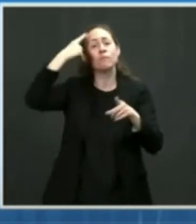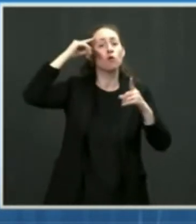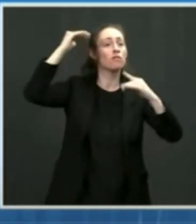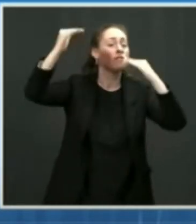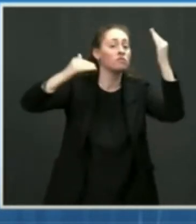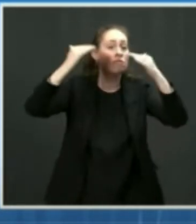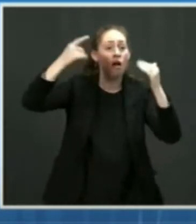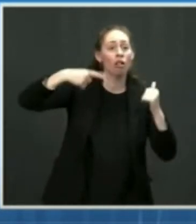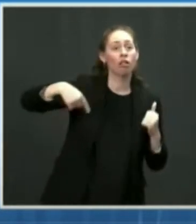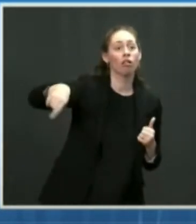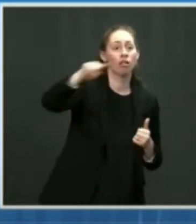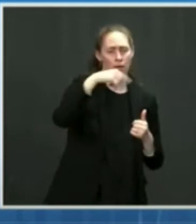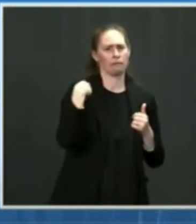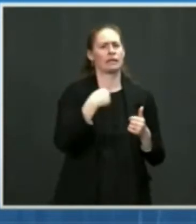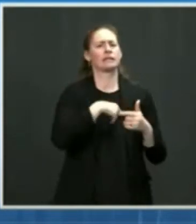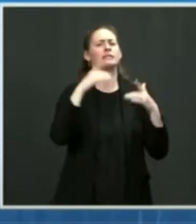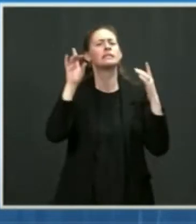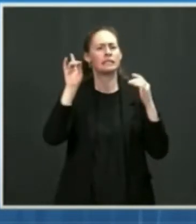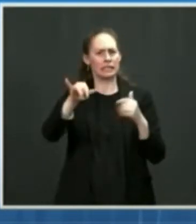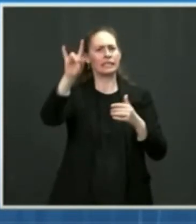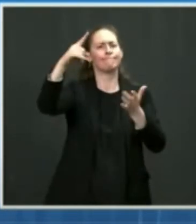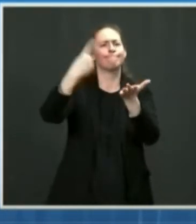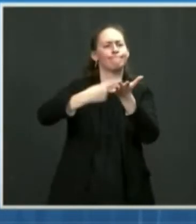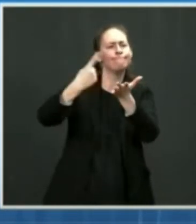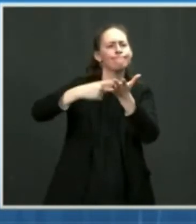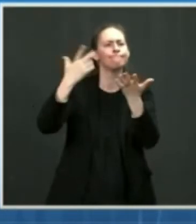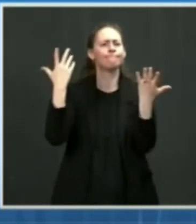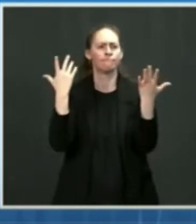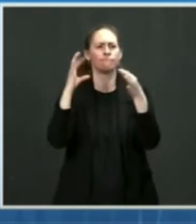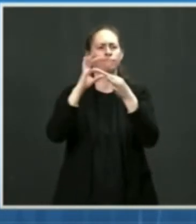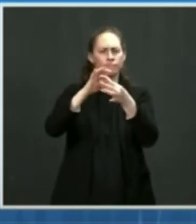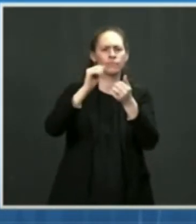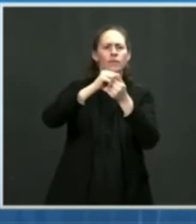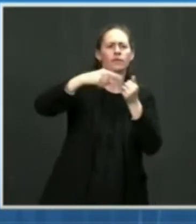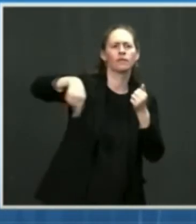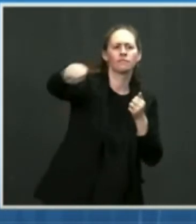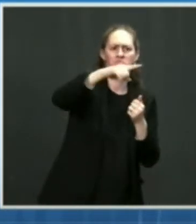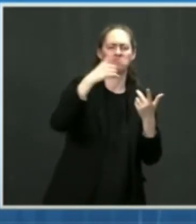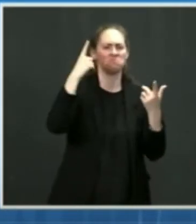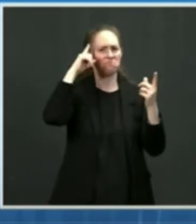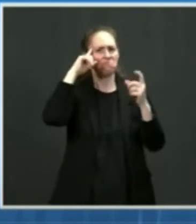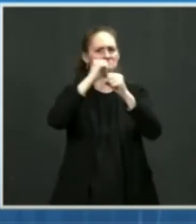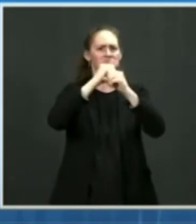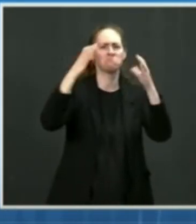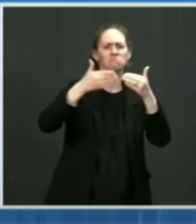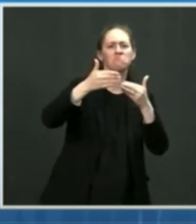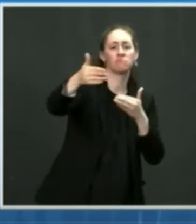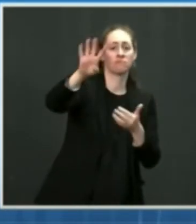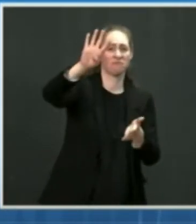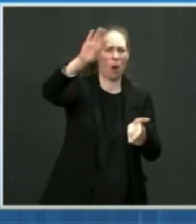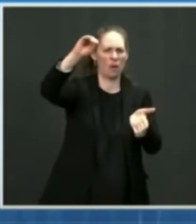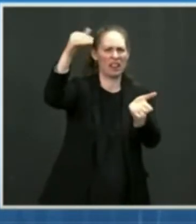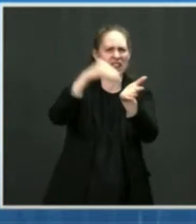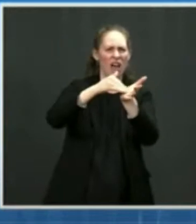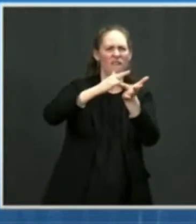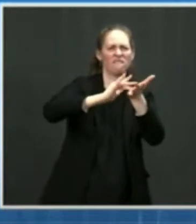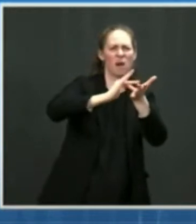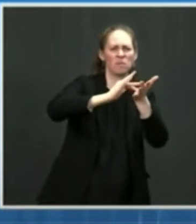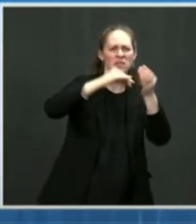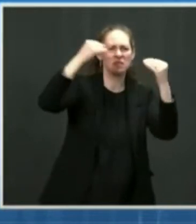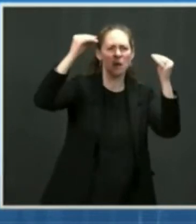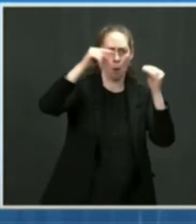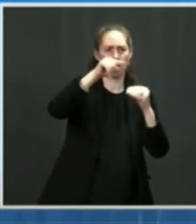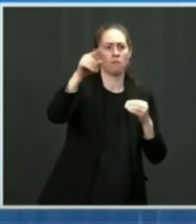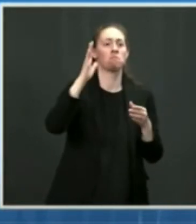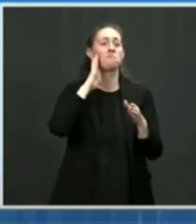talked about earlier, what will end up being over 40,000 pharmacies. And as a result, 95% of Americans will be